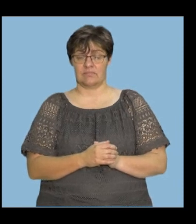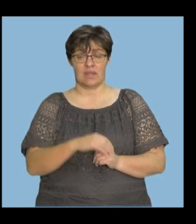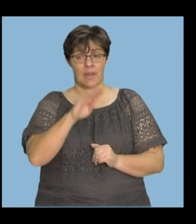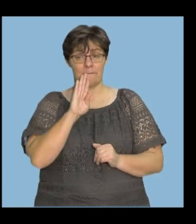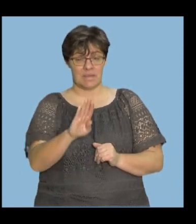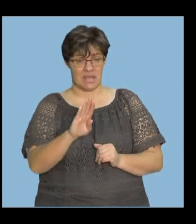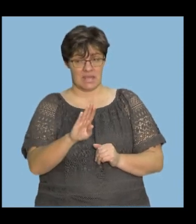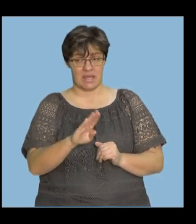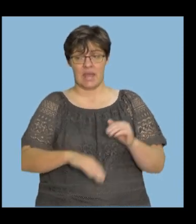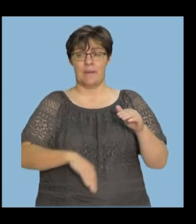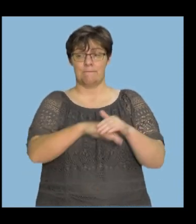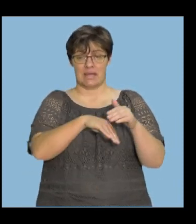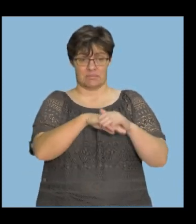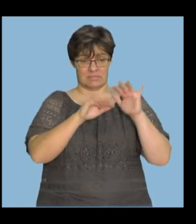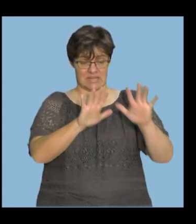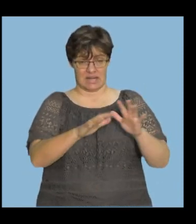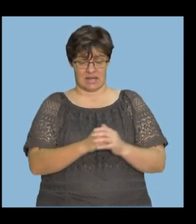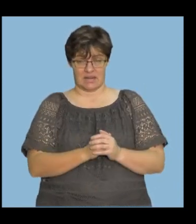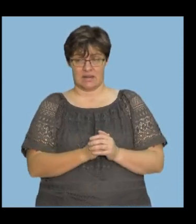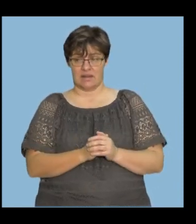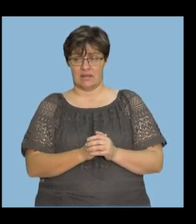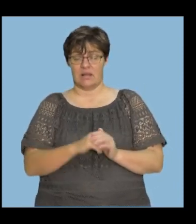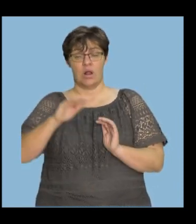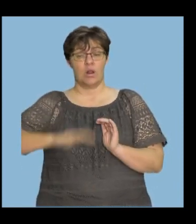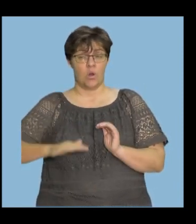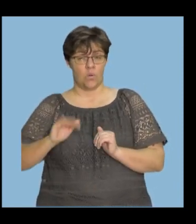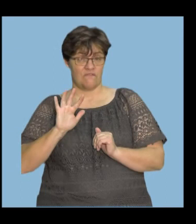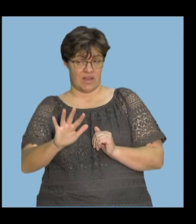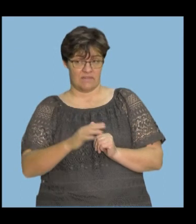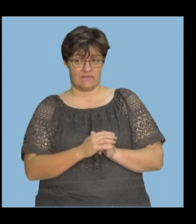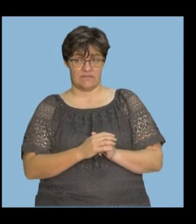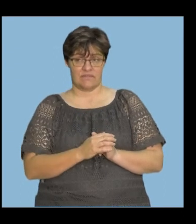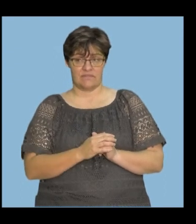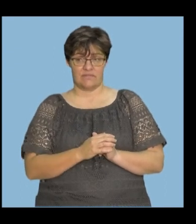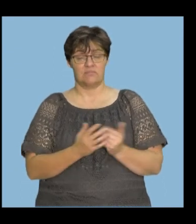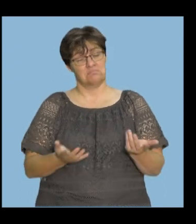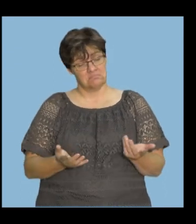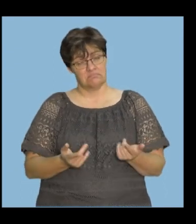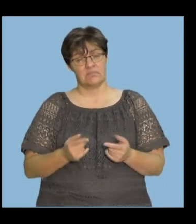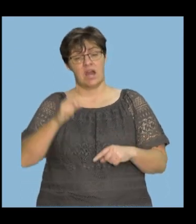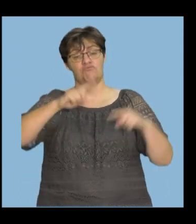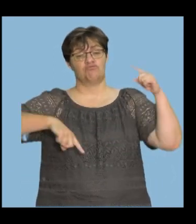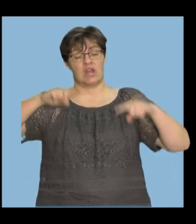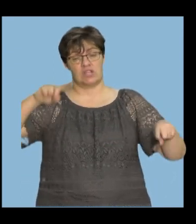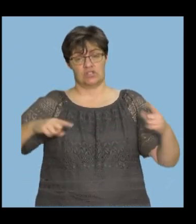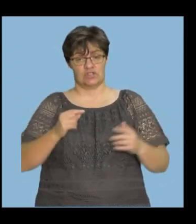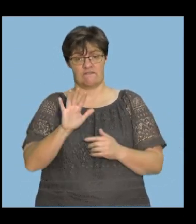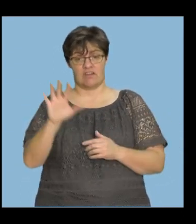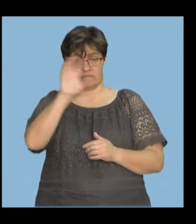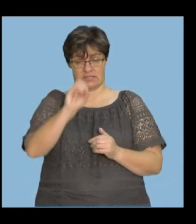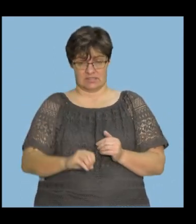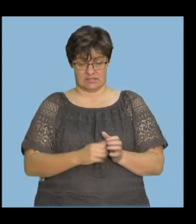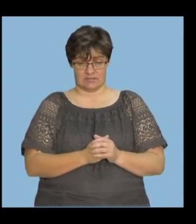B, the range, the maximum is 10 and the lowest is 5. So the range is 5%.